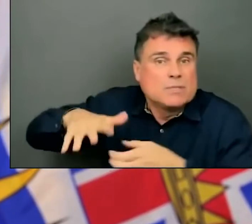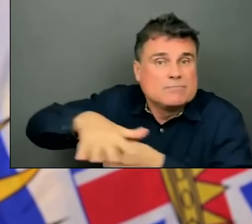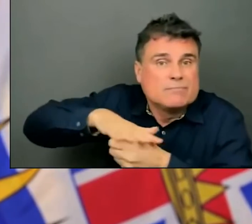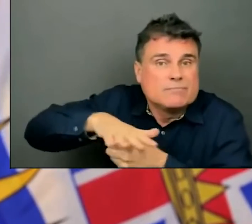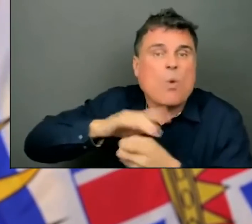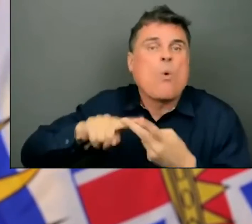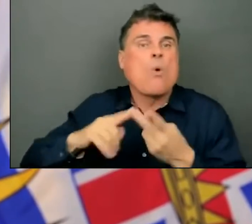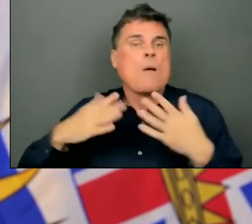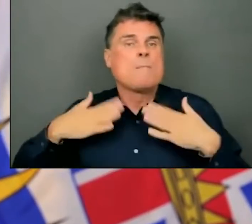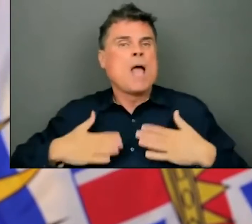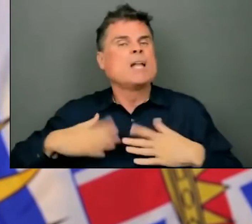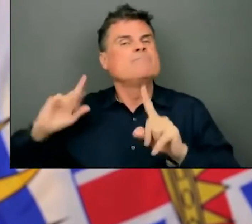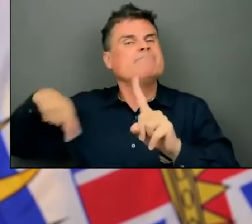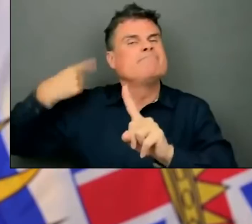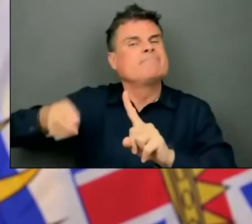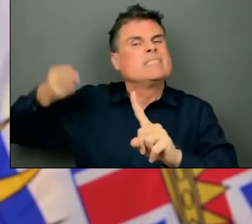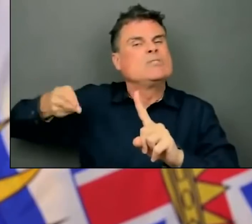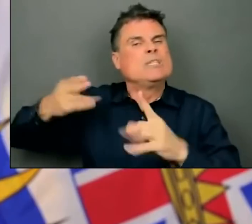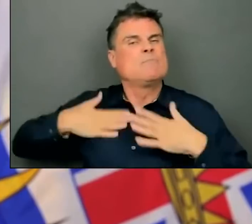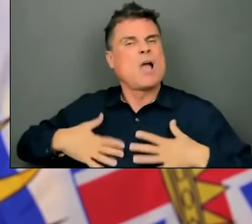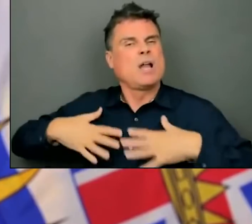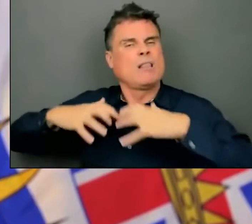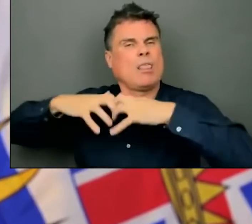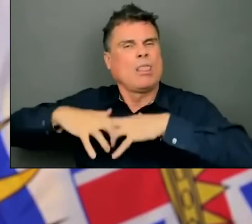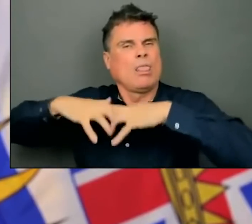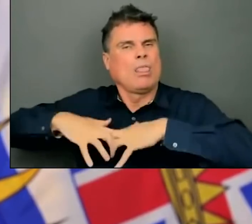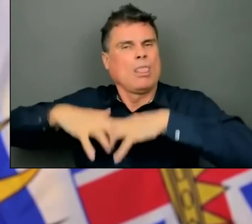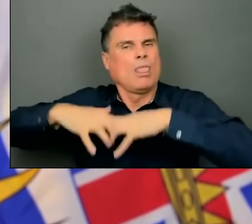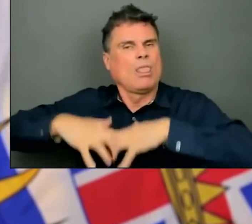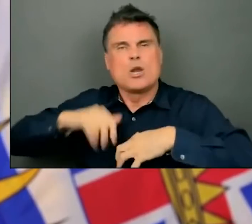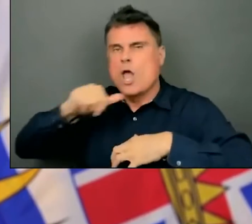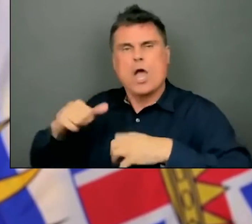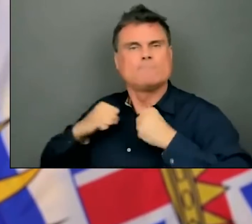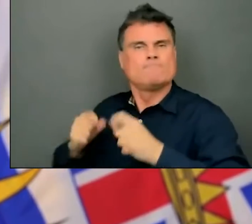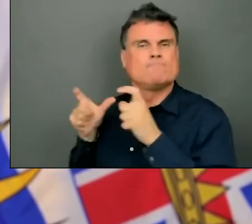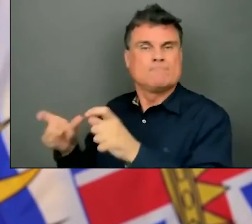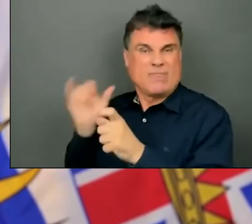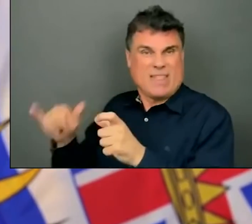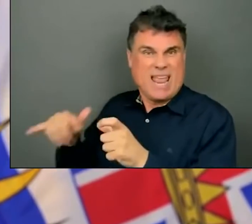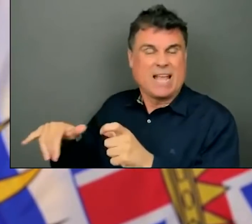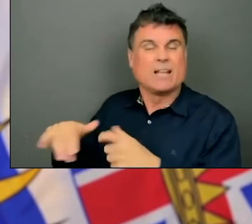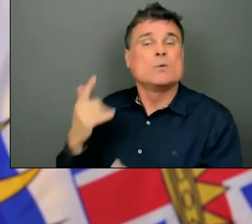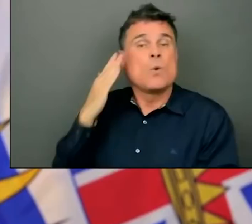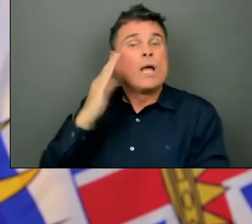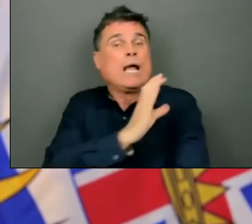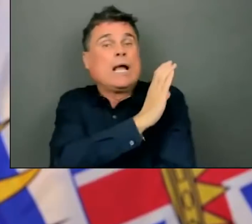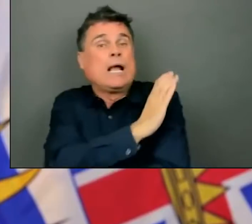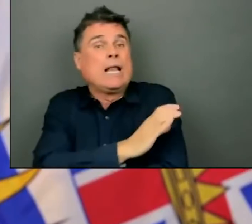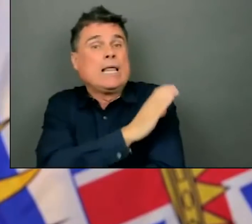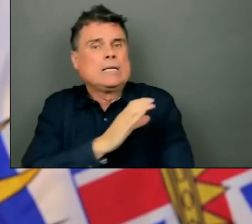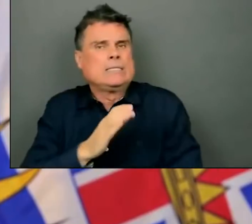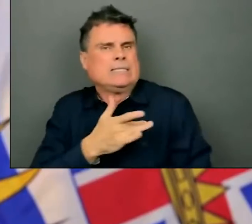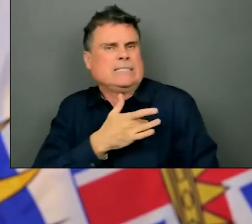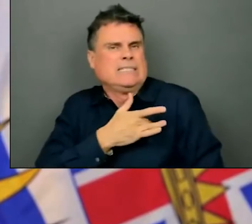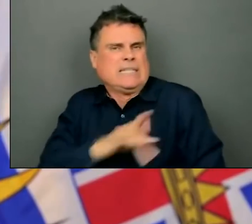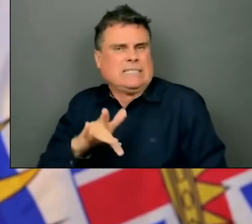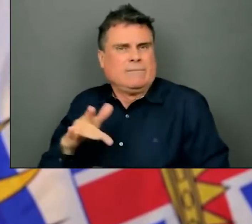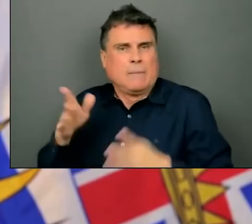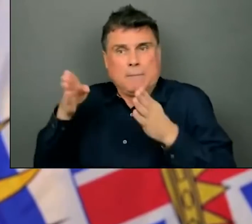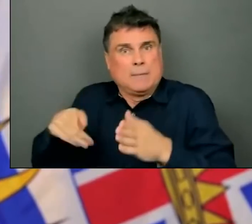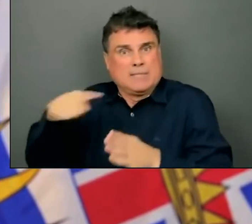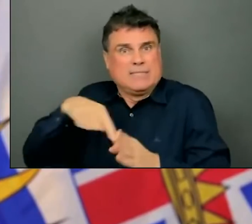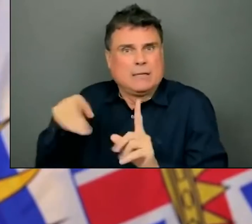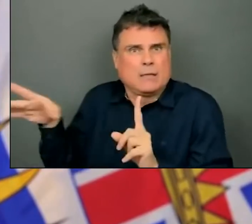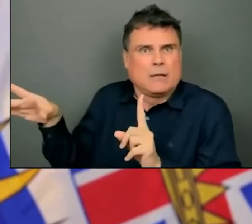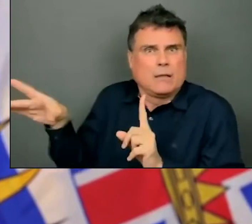compromising conditions, and for those people, we know you as clinically extremely vulnerable. You've got those notes. We made sure that you got your